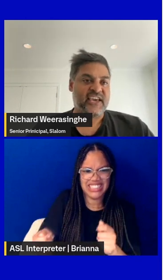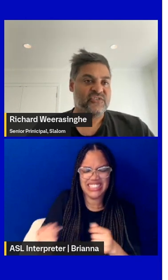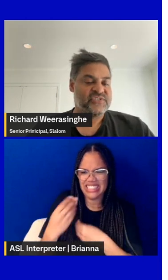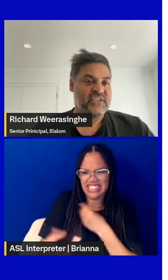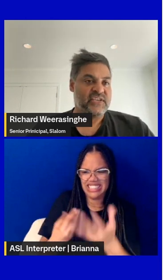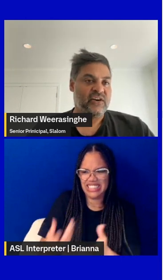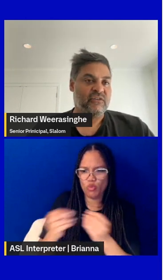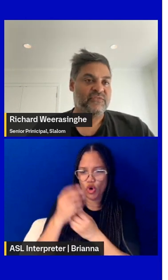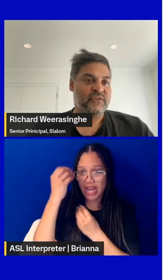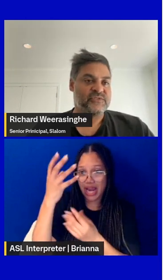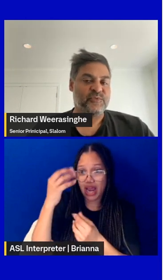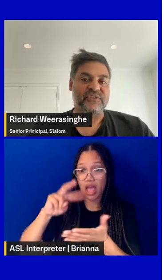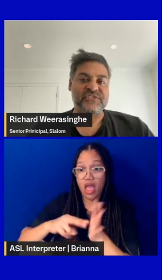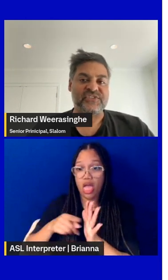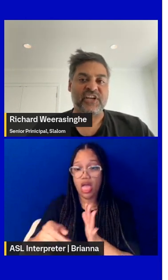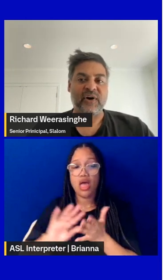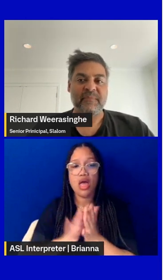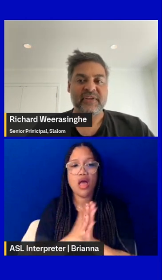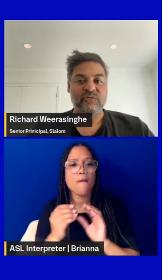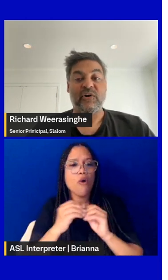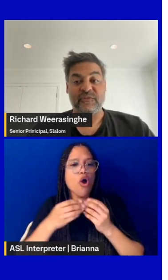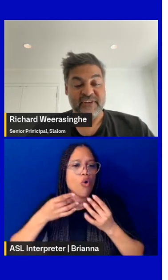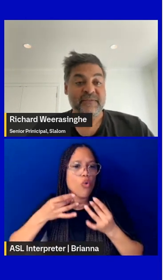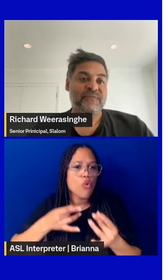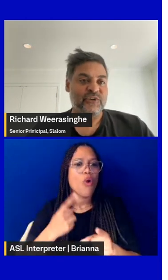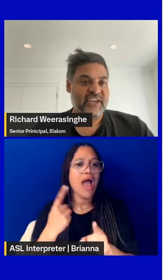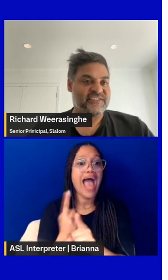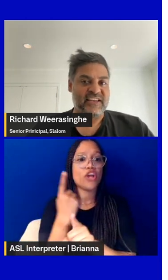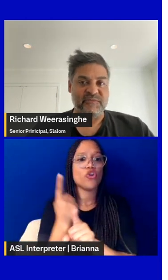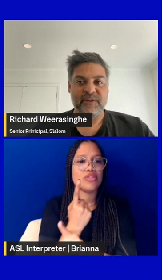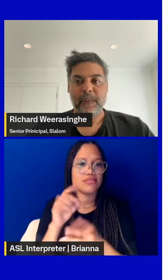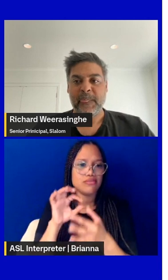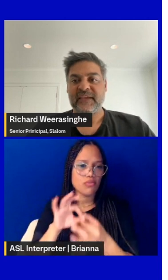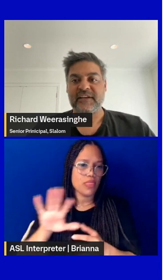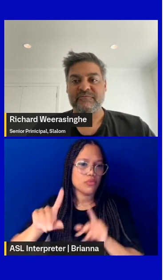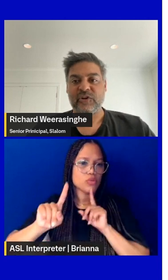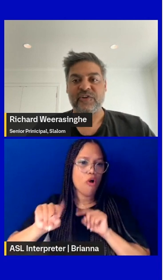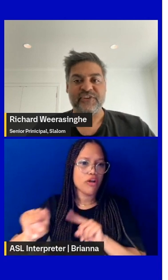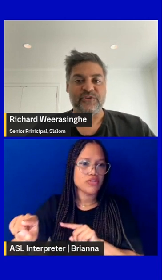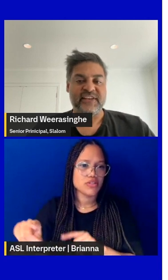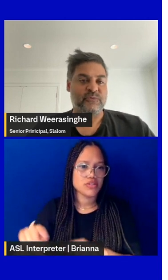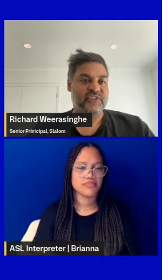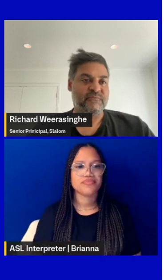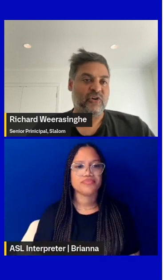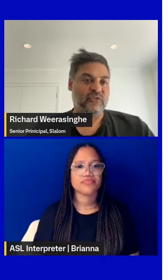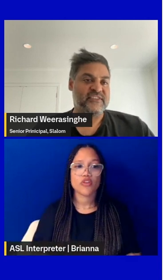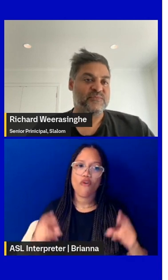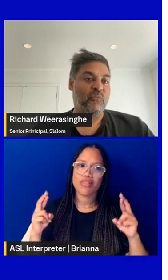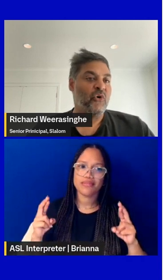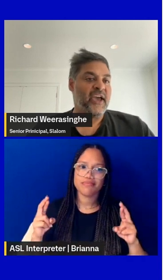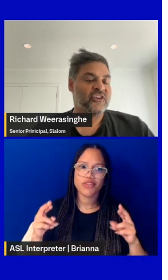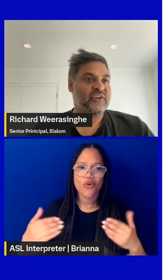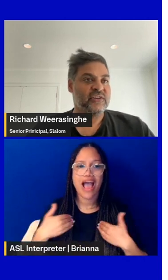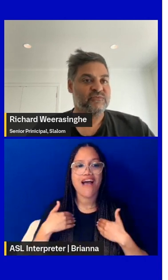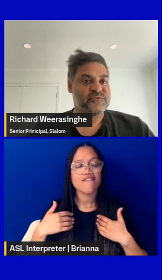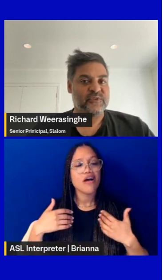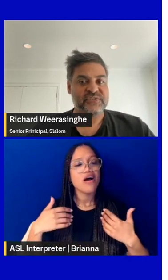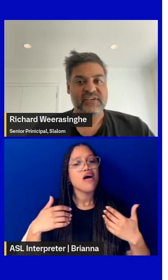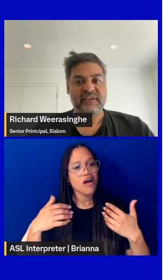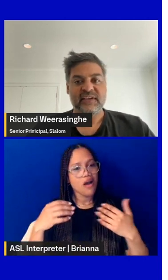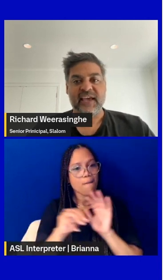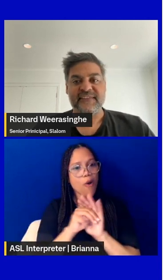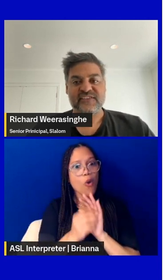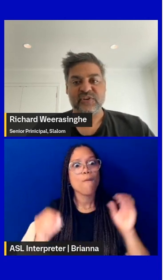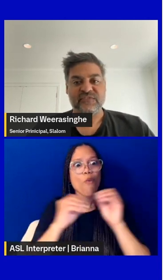allows the accuracy of the responses to go up. Well, hopefully, we'll get to that in a minute. Hopefully you end up with a model that's more accurate in